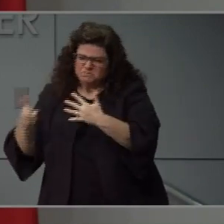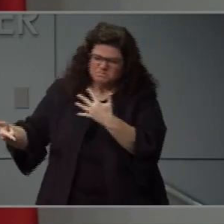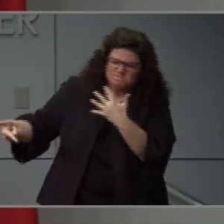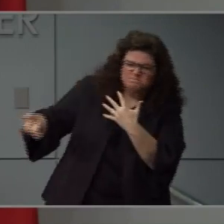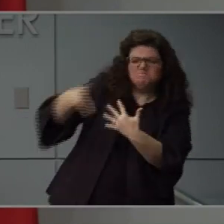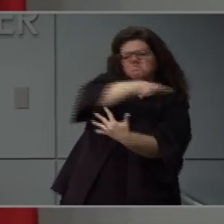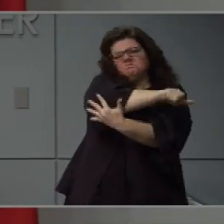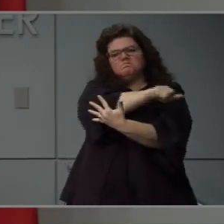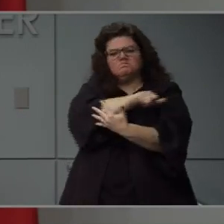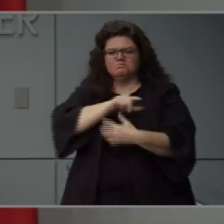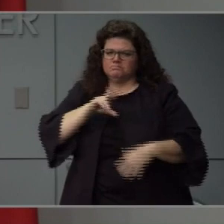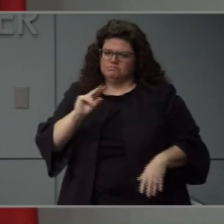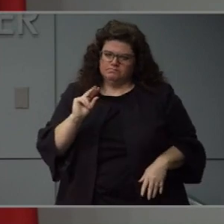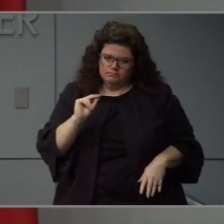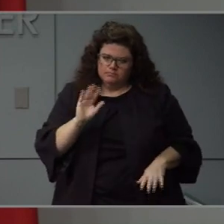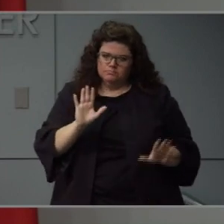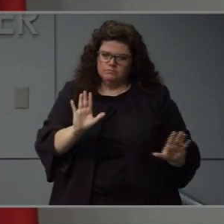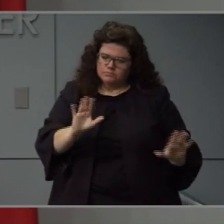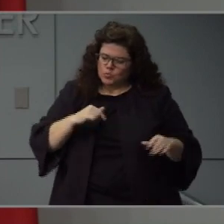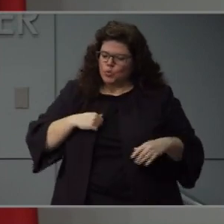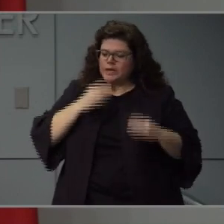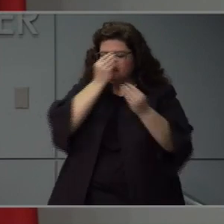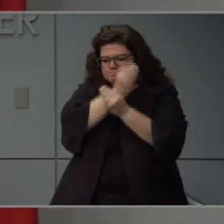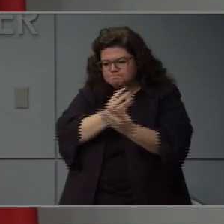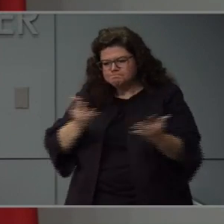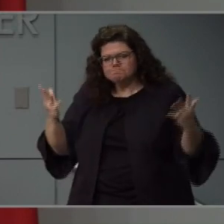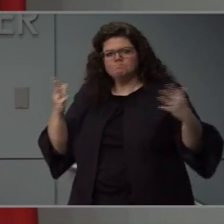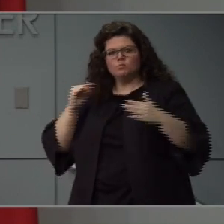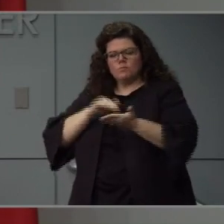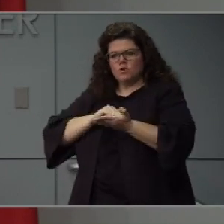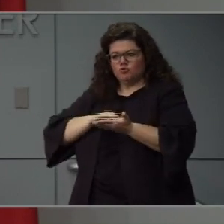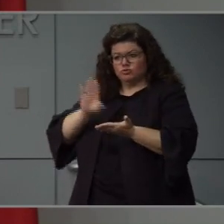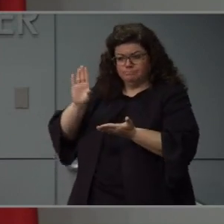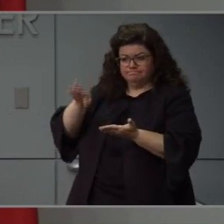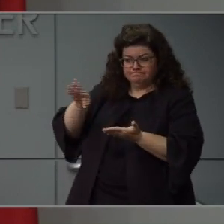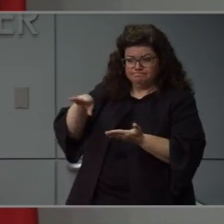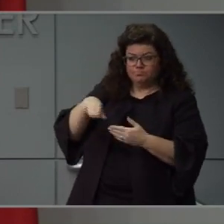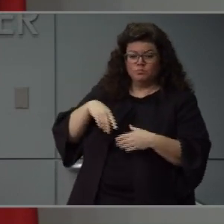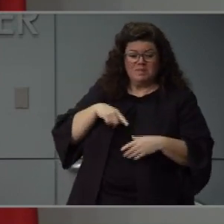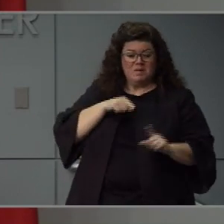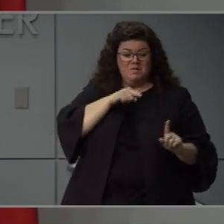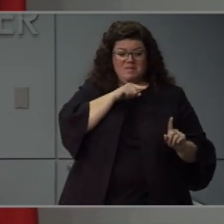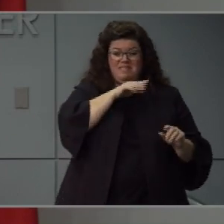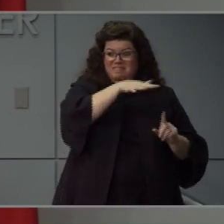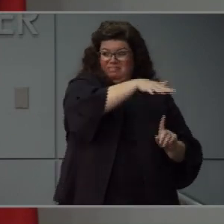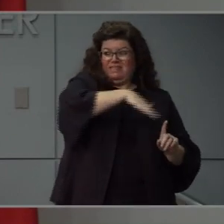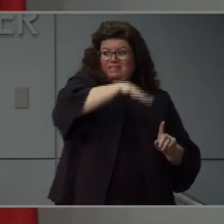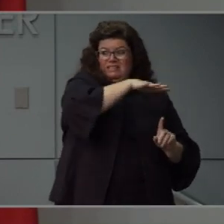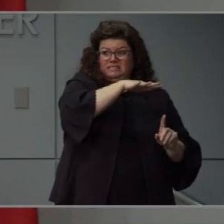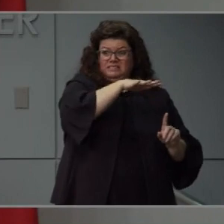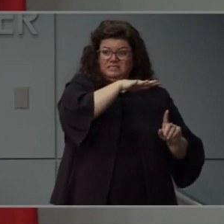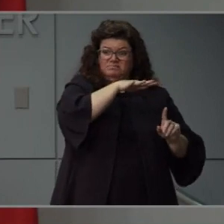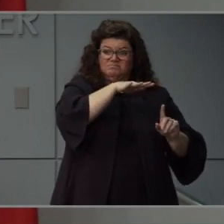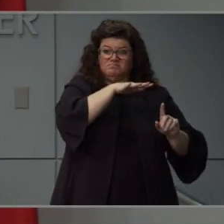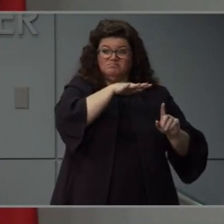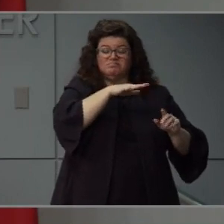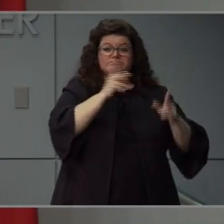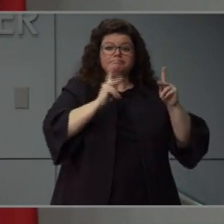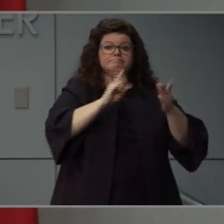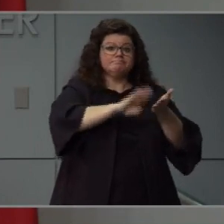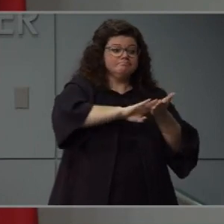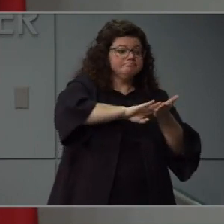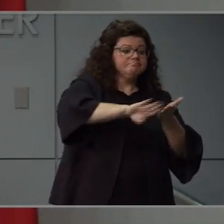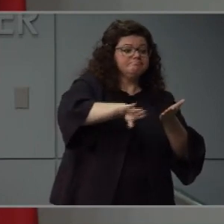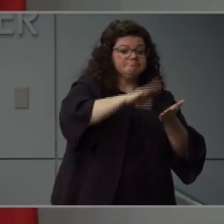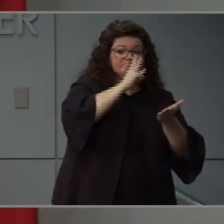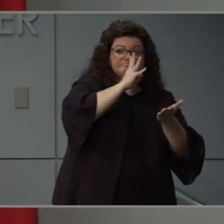the clinicians be aware that those are populations that are more likely